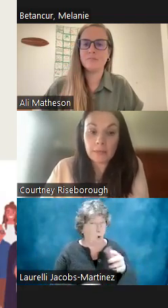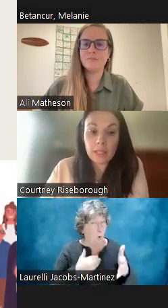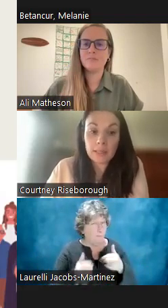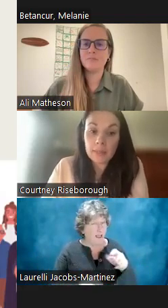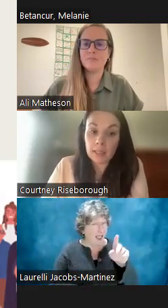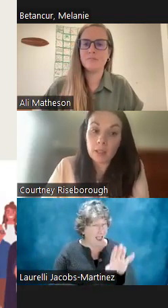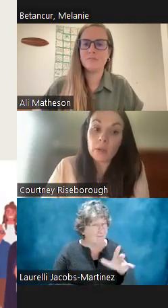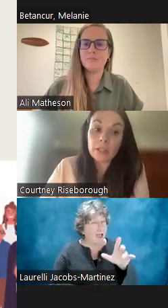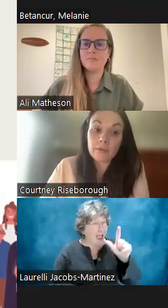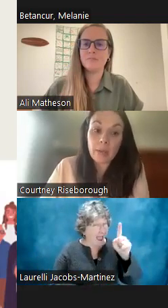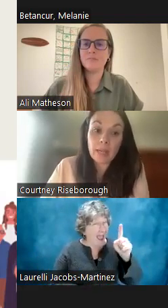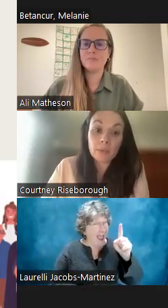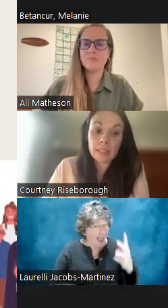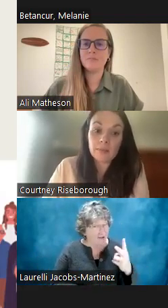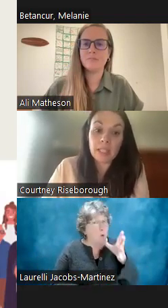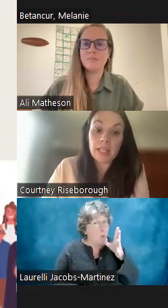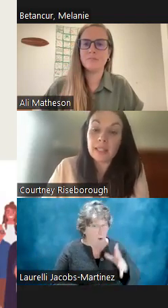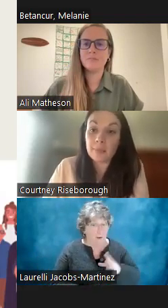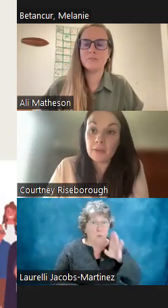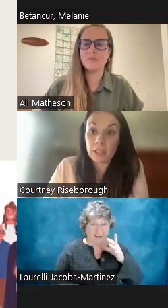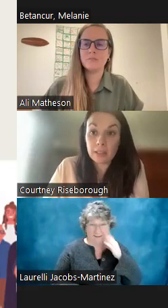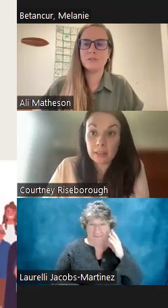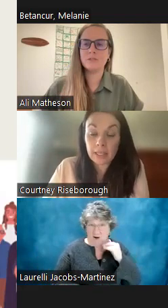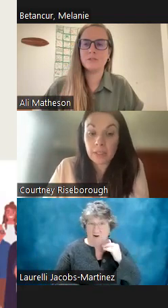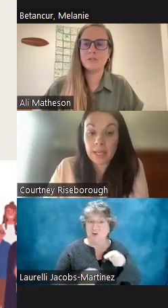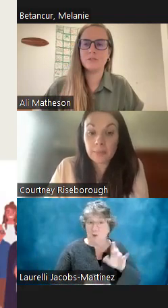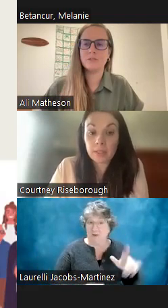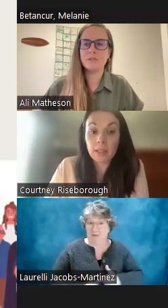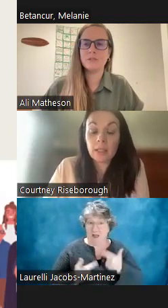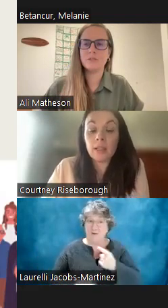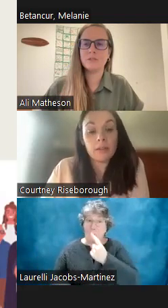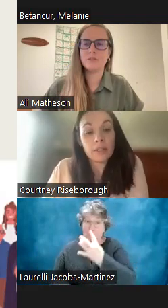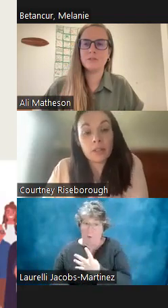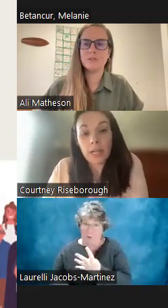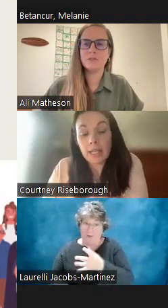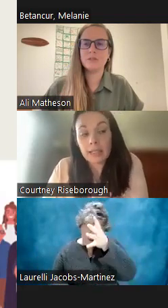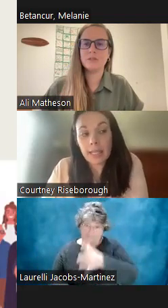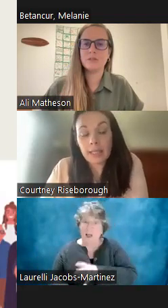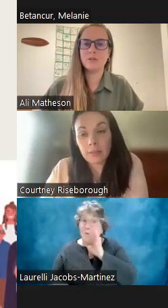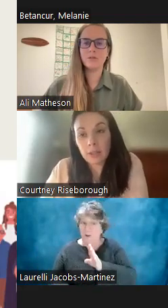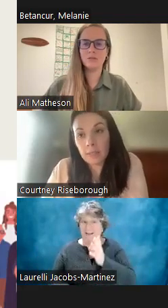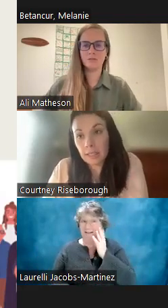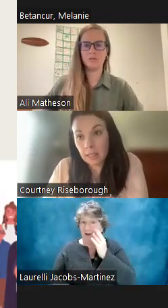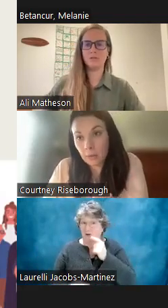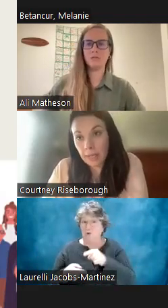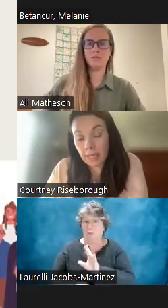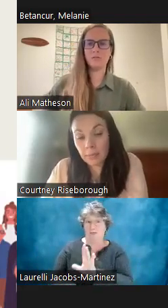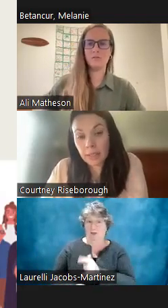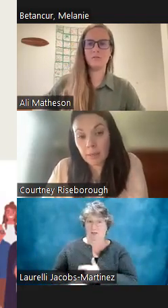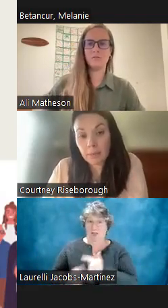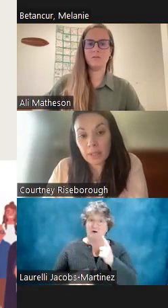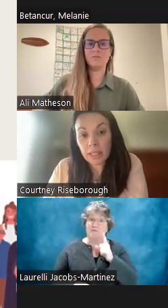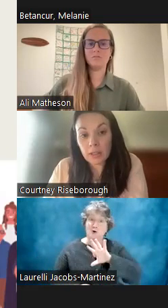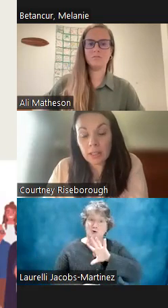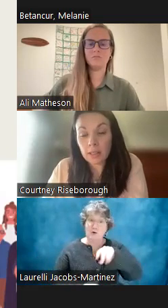their lifetimes, and a quarter of men will experience IPV in their lifetimes. For the trans and